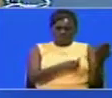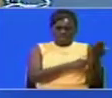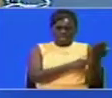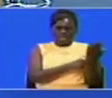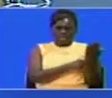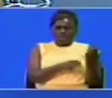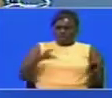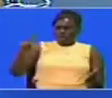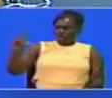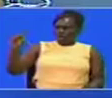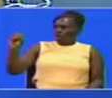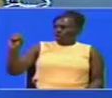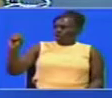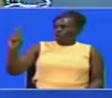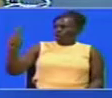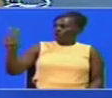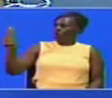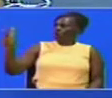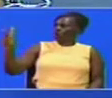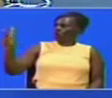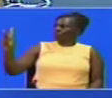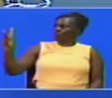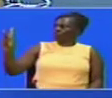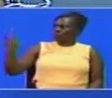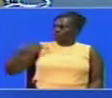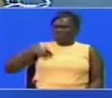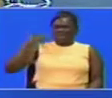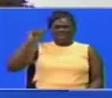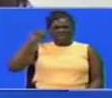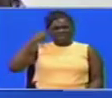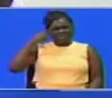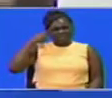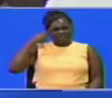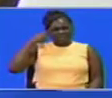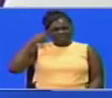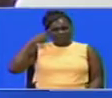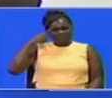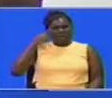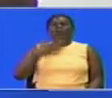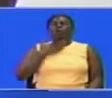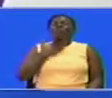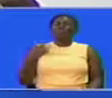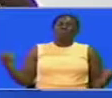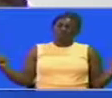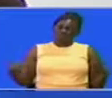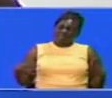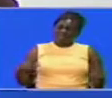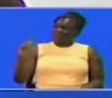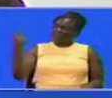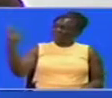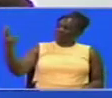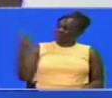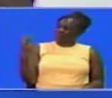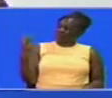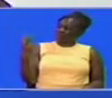called Loruk and other areas. So I think I want to be very clear, and Kenyans are watching us